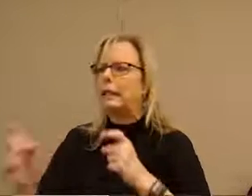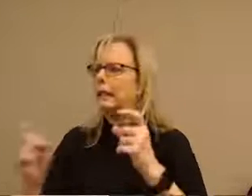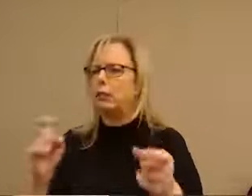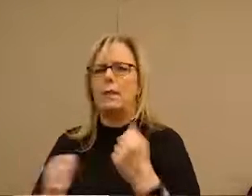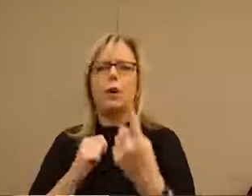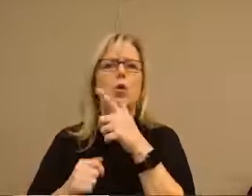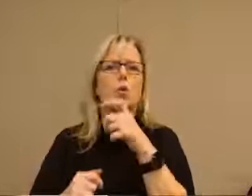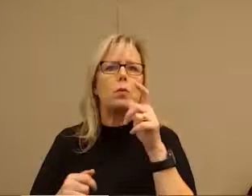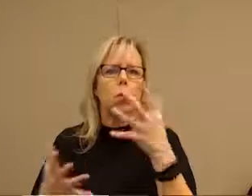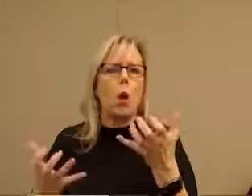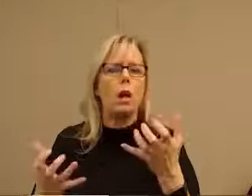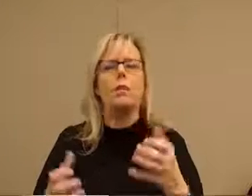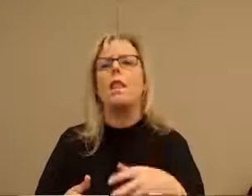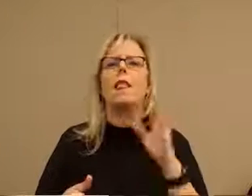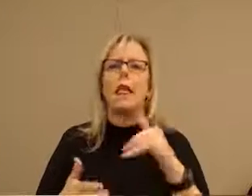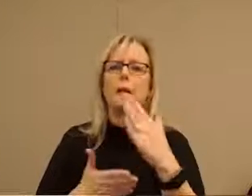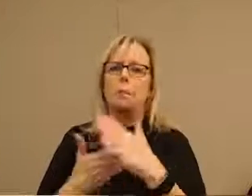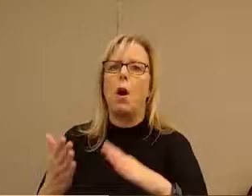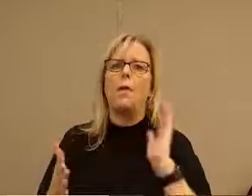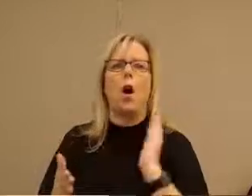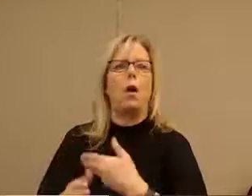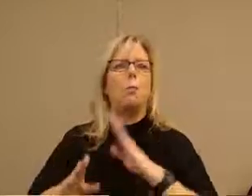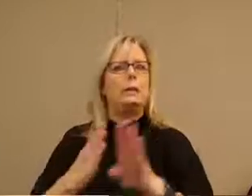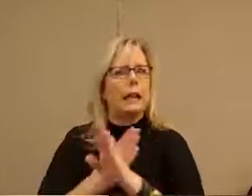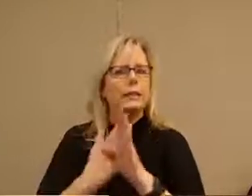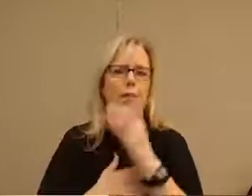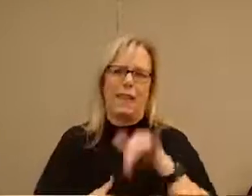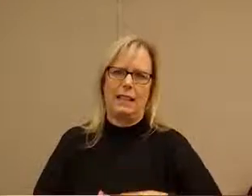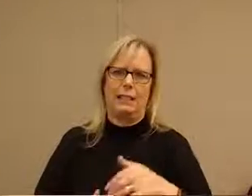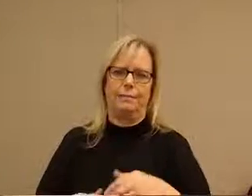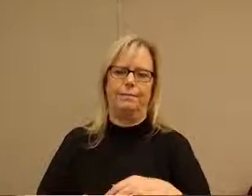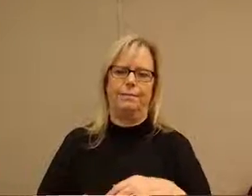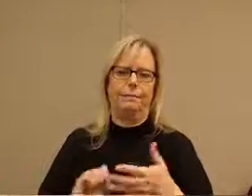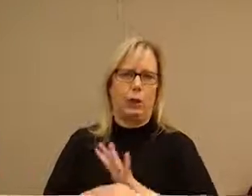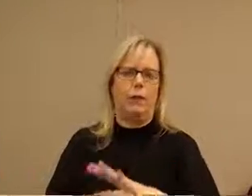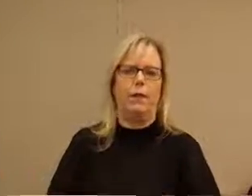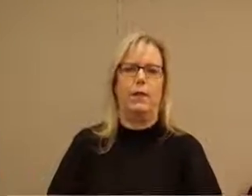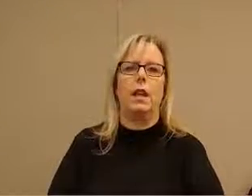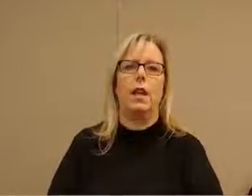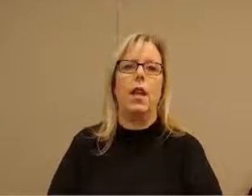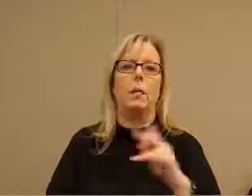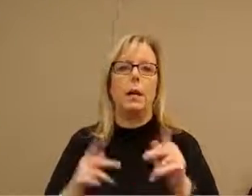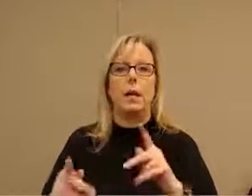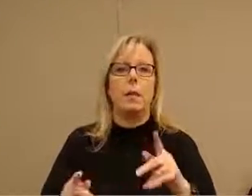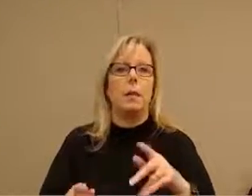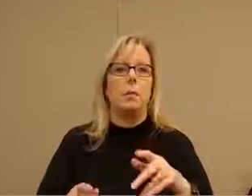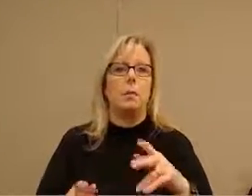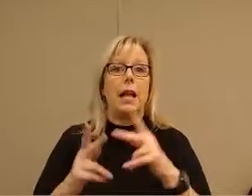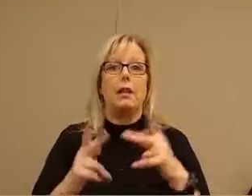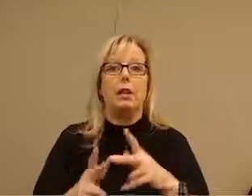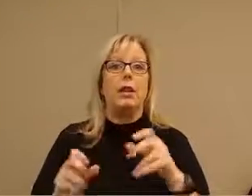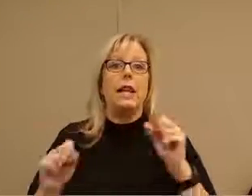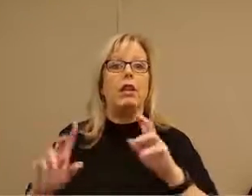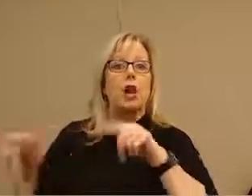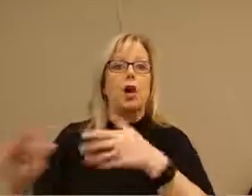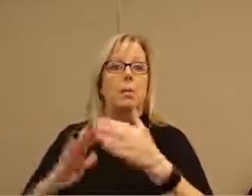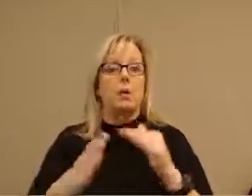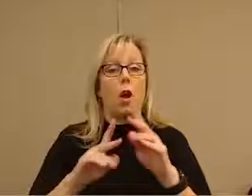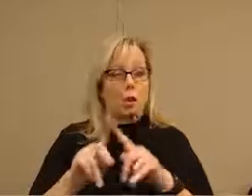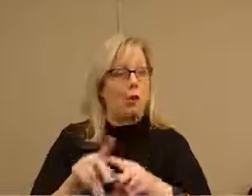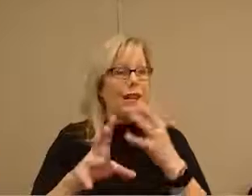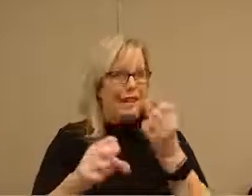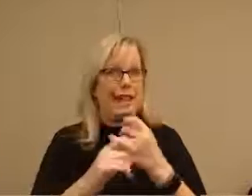and people can use them, because that's part of the defense of this thing. And for the unincorporated areas, Herb, they'll be able to go to these communities